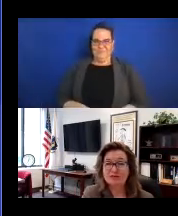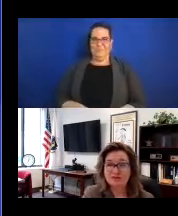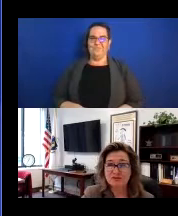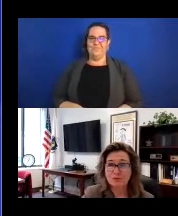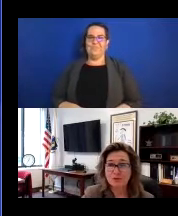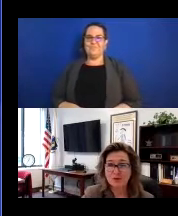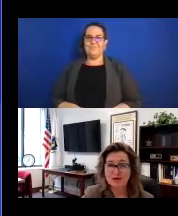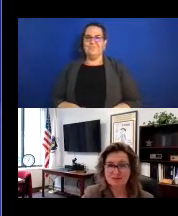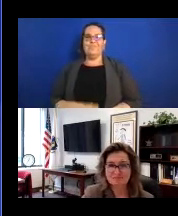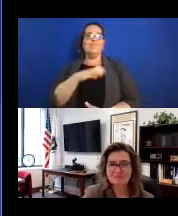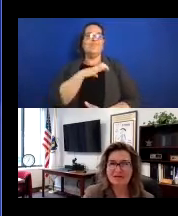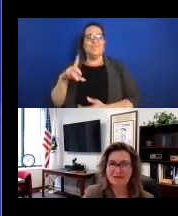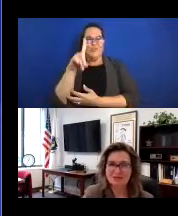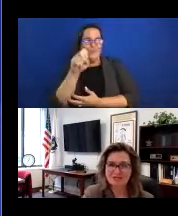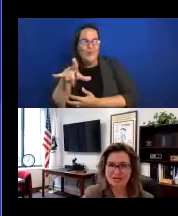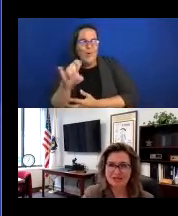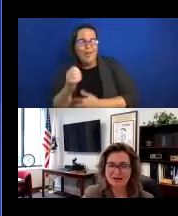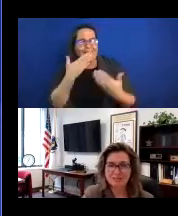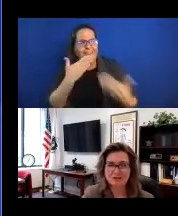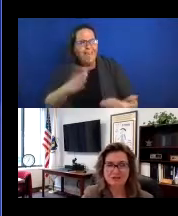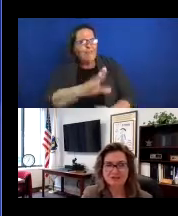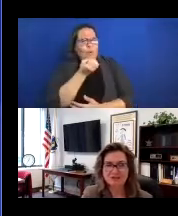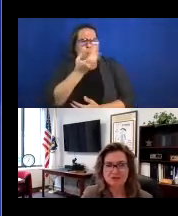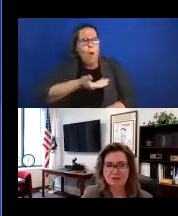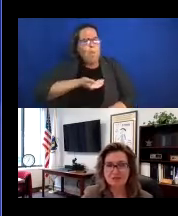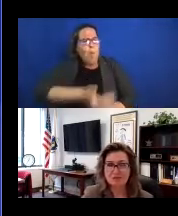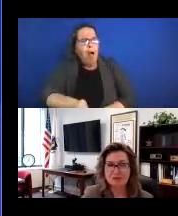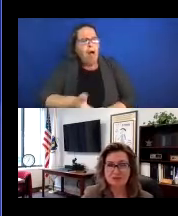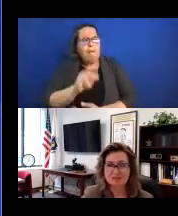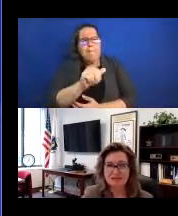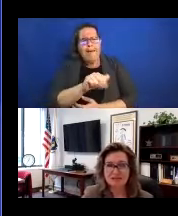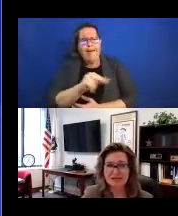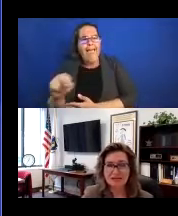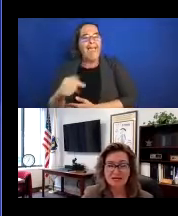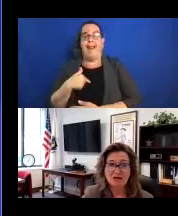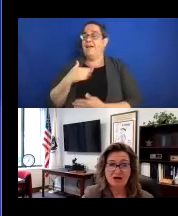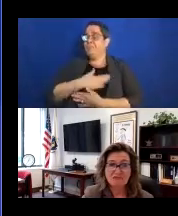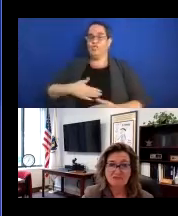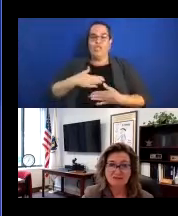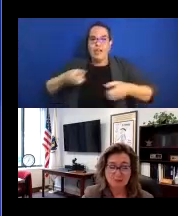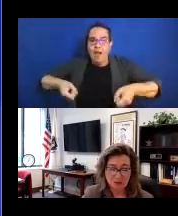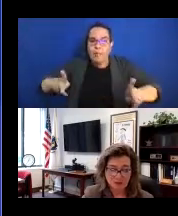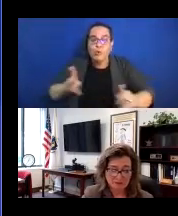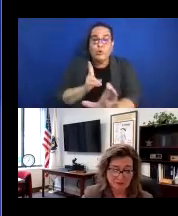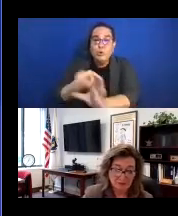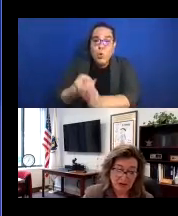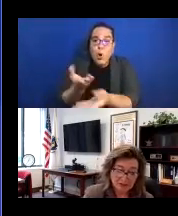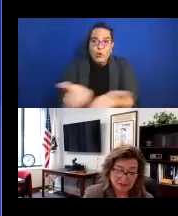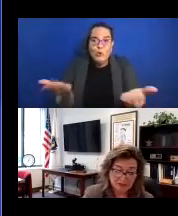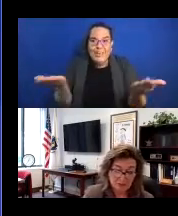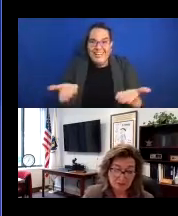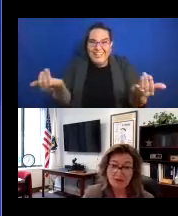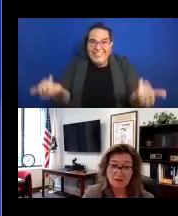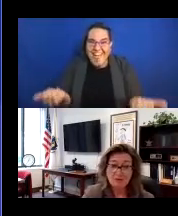Thank you for the warm welcome. I appreciate the opportunity to join you here today and to offer a few welcoming